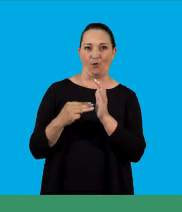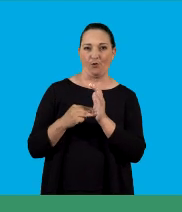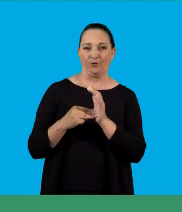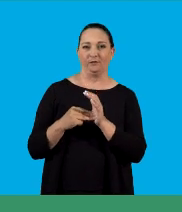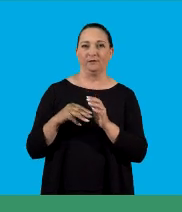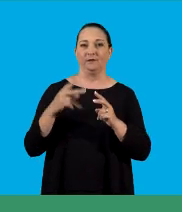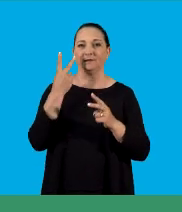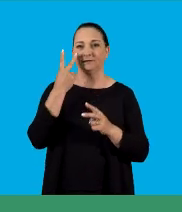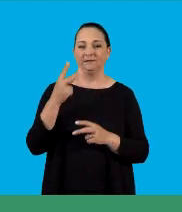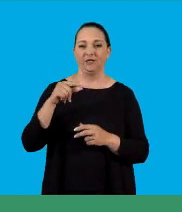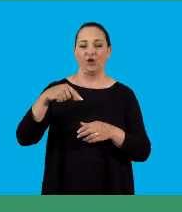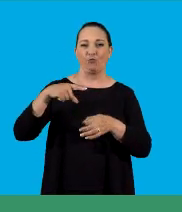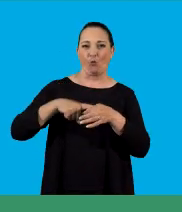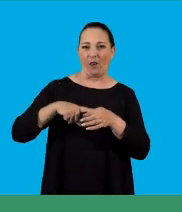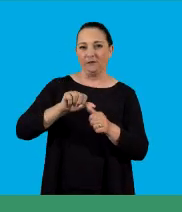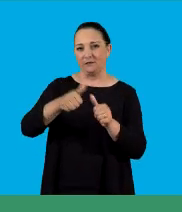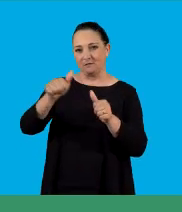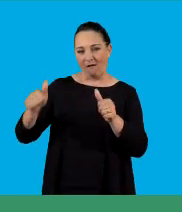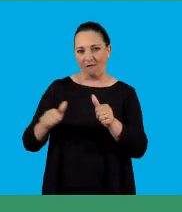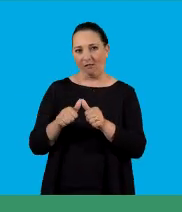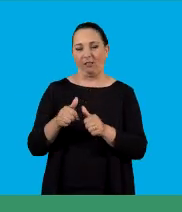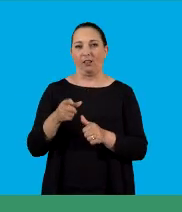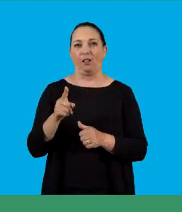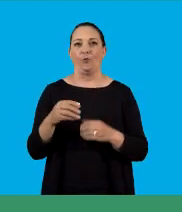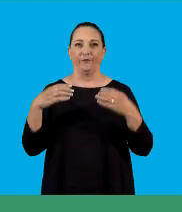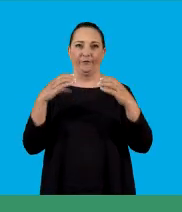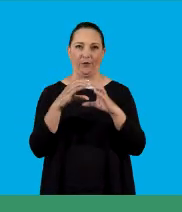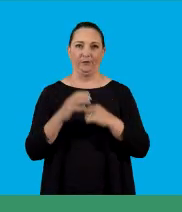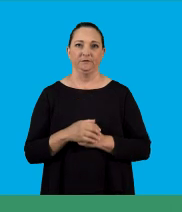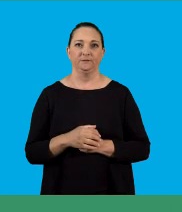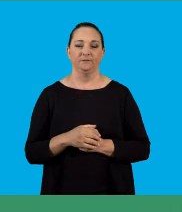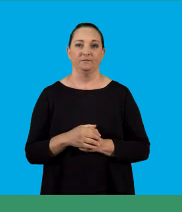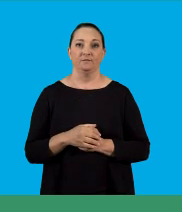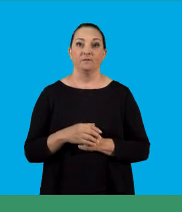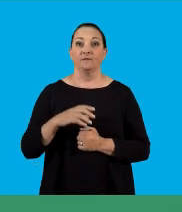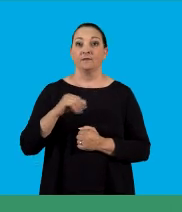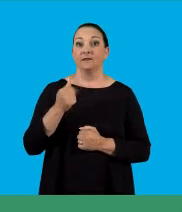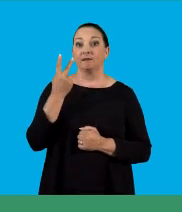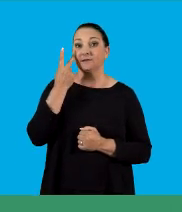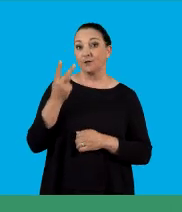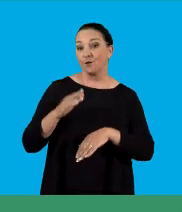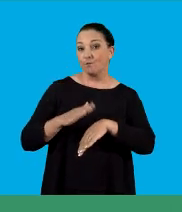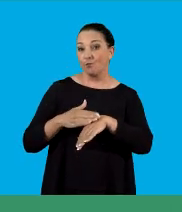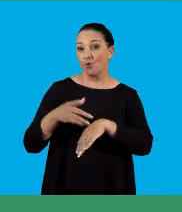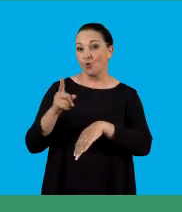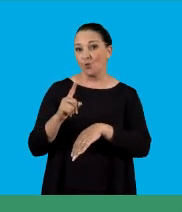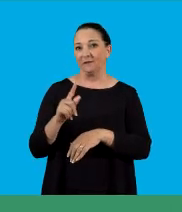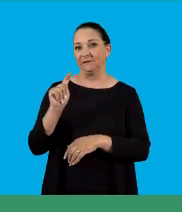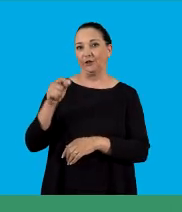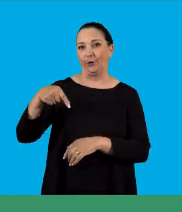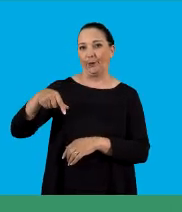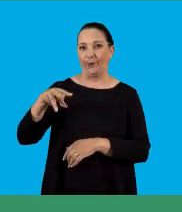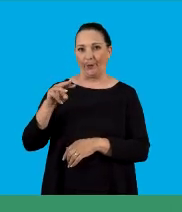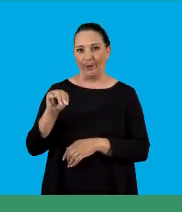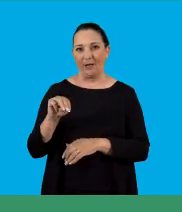as well into the role of quality cycle. So the focus would be that, and then we will be then looking into ways